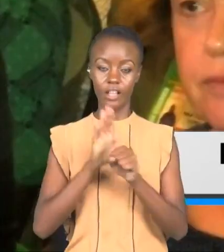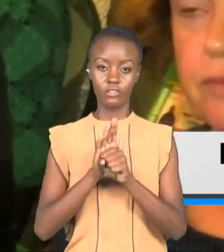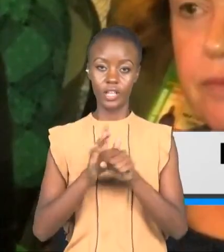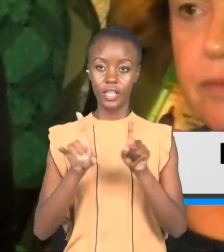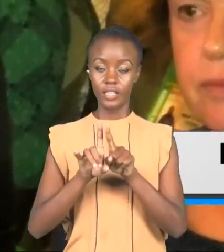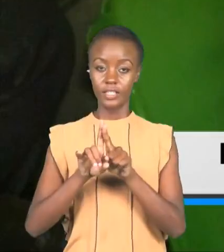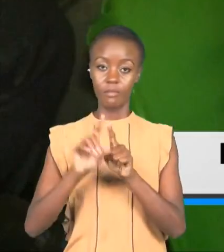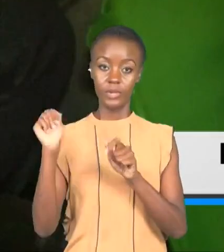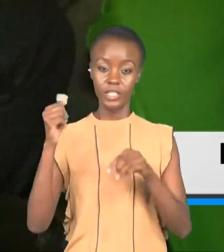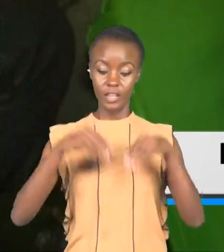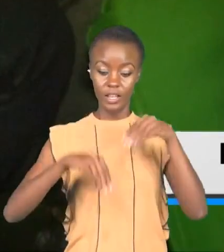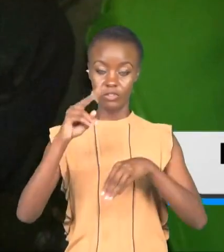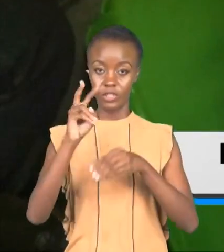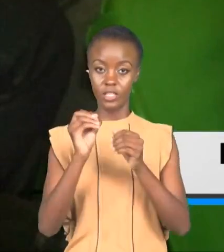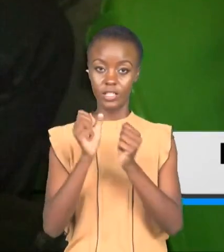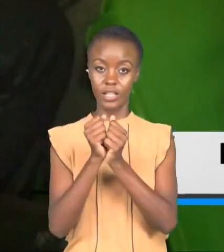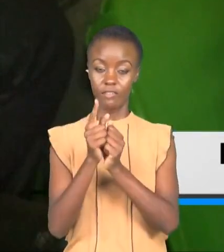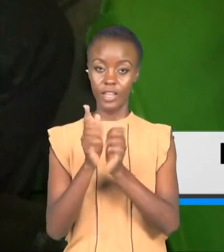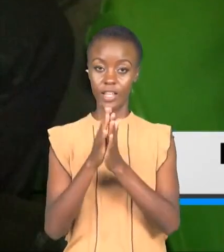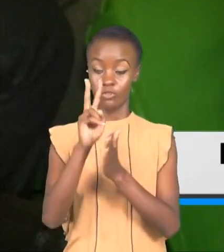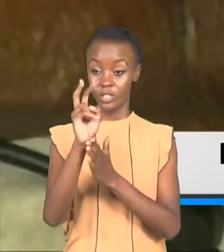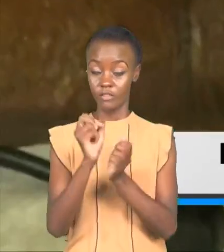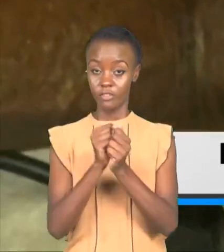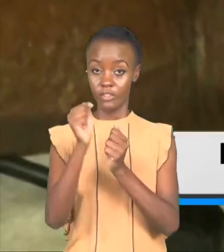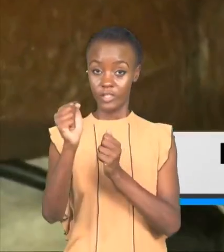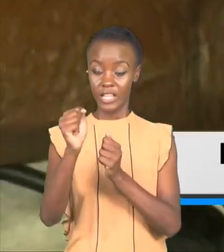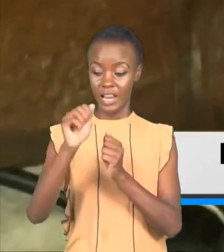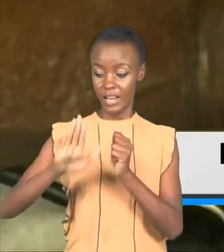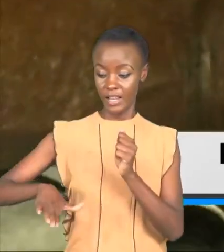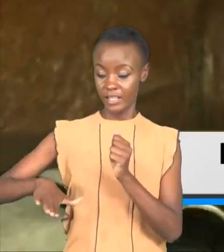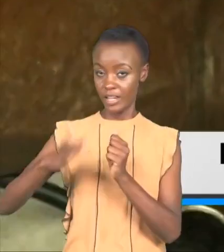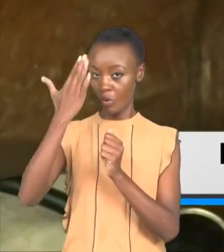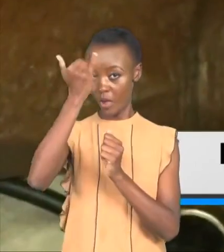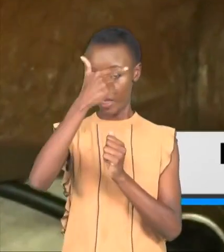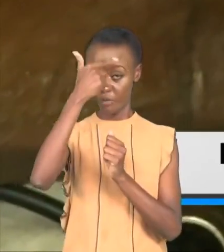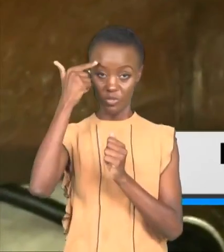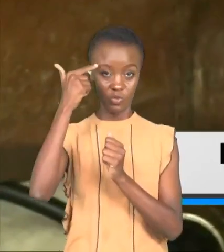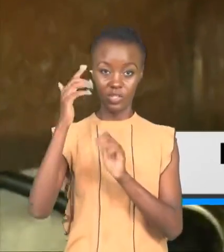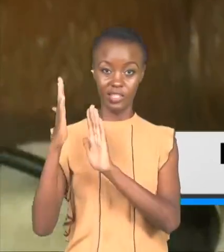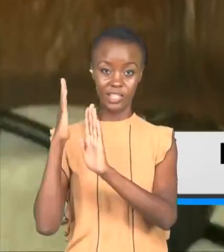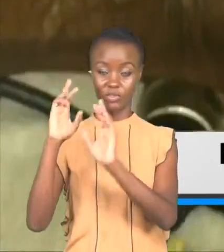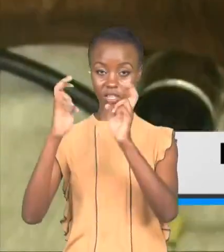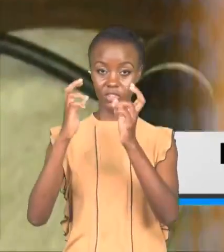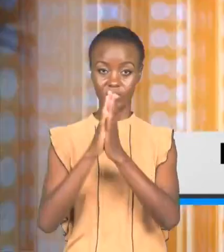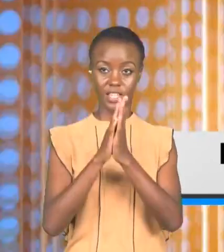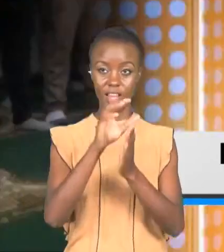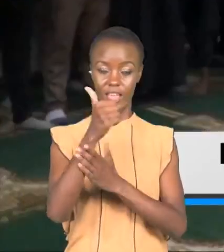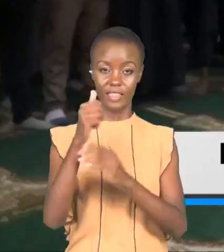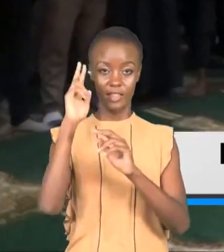presidential election in 2011 and 2015 were also delayed over logistical and security issues.